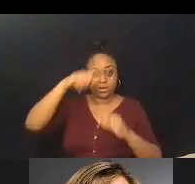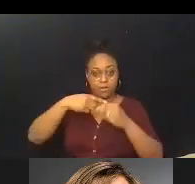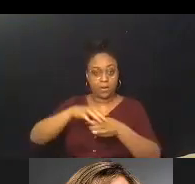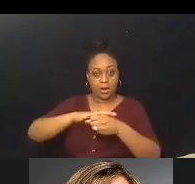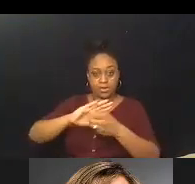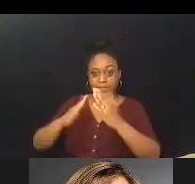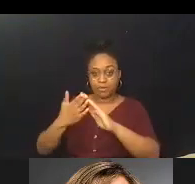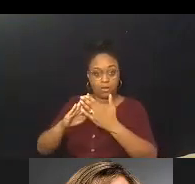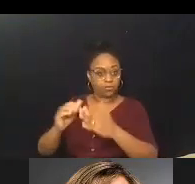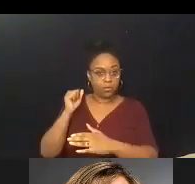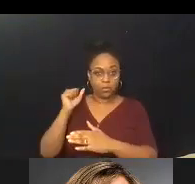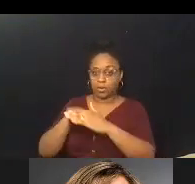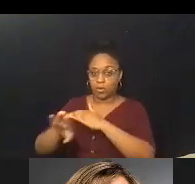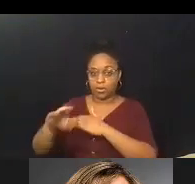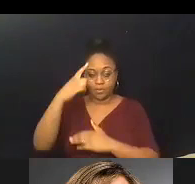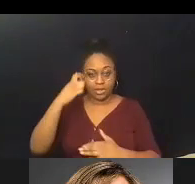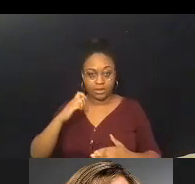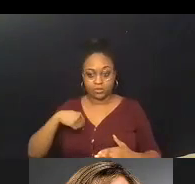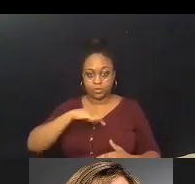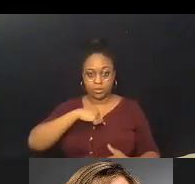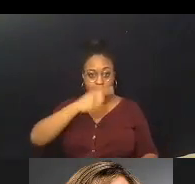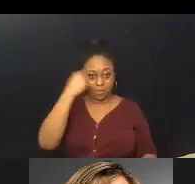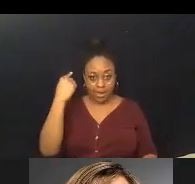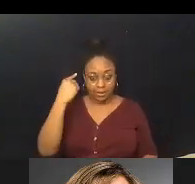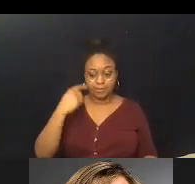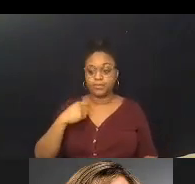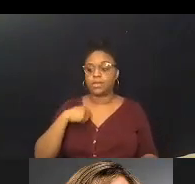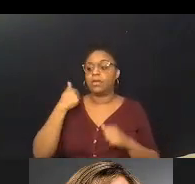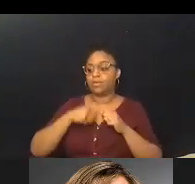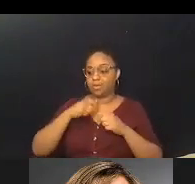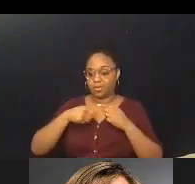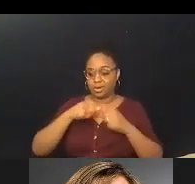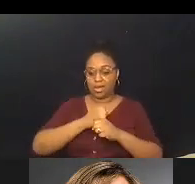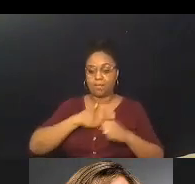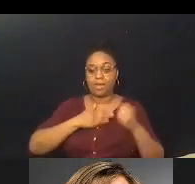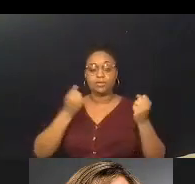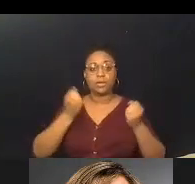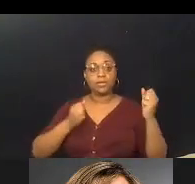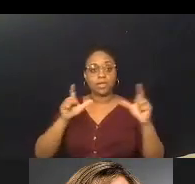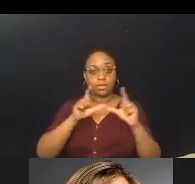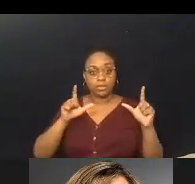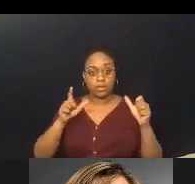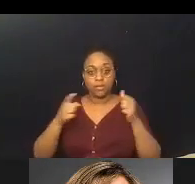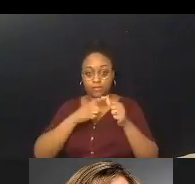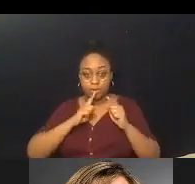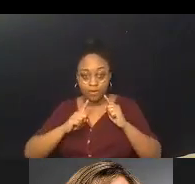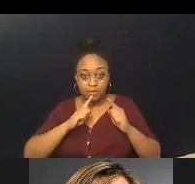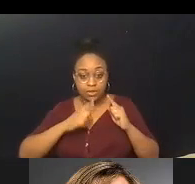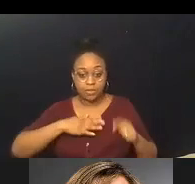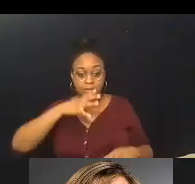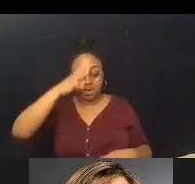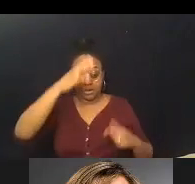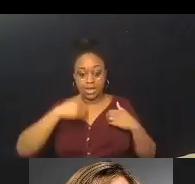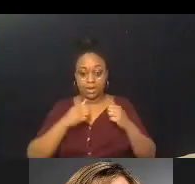wouldn't be wanted. I remember when I got my driver's license, the first conversation that my parents had with me is the same conversation lots of Black and